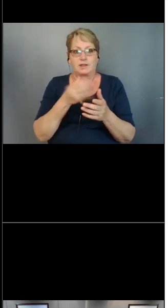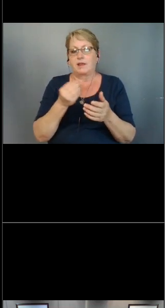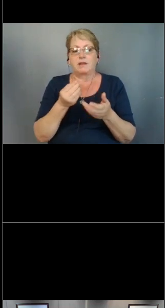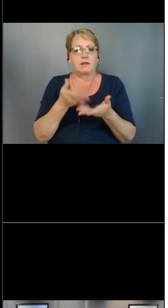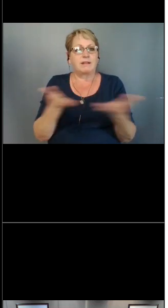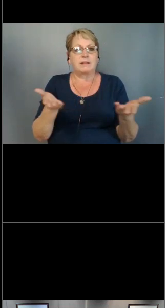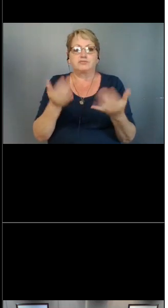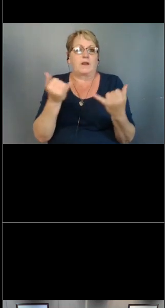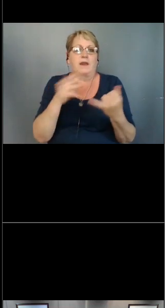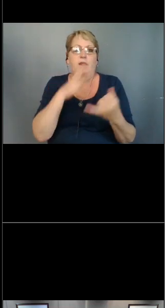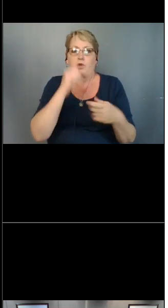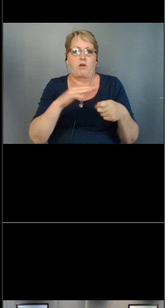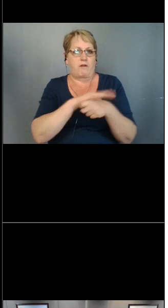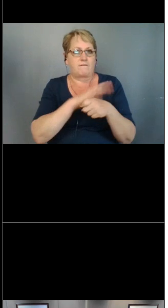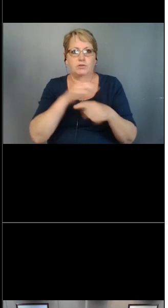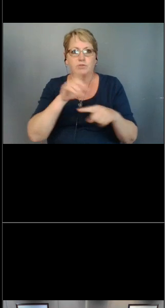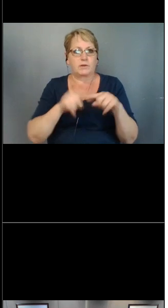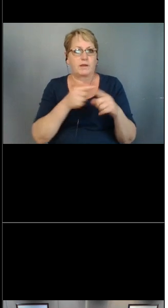service.